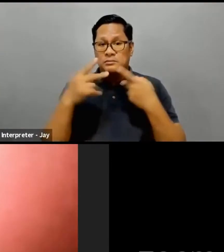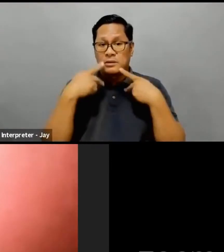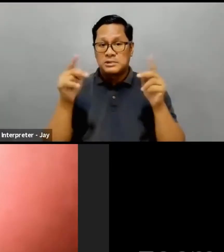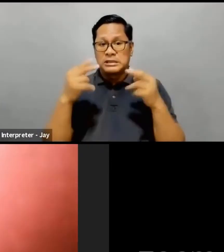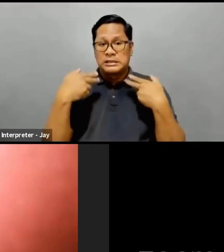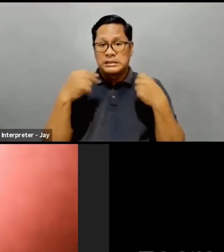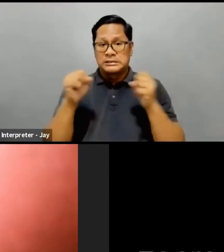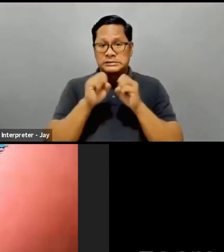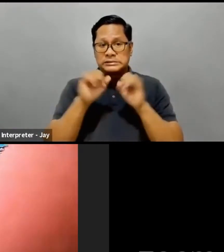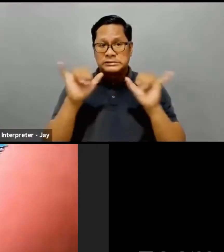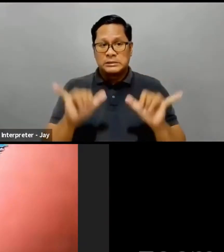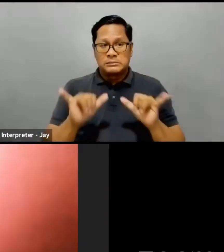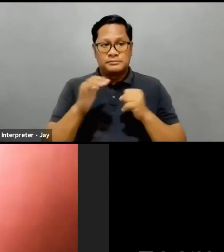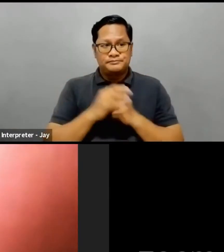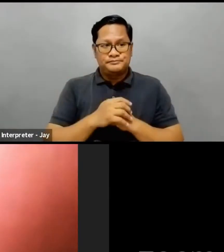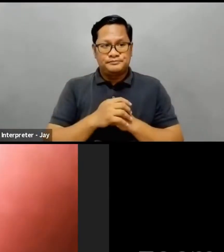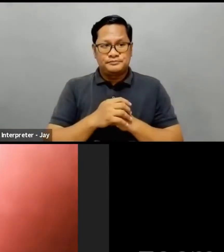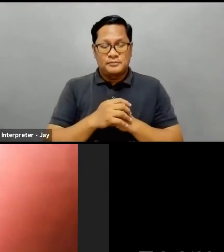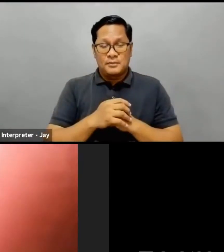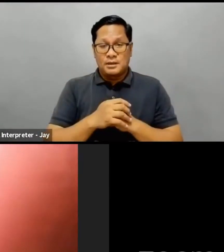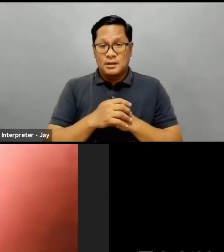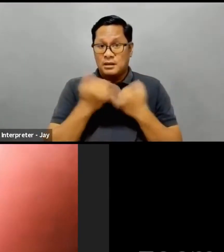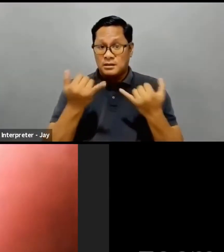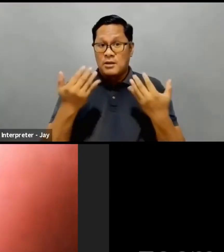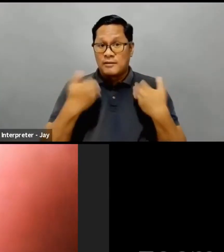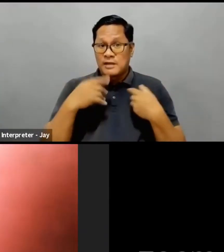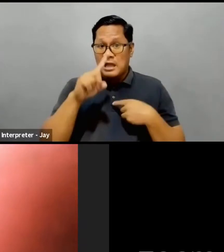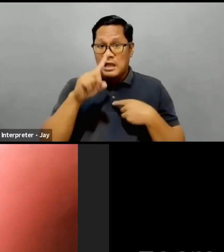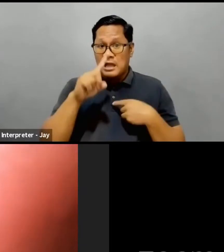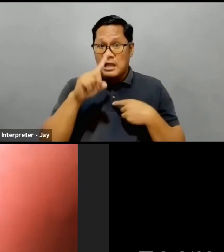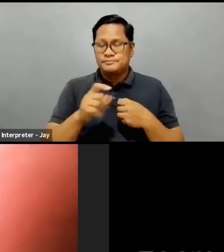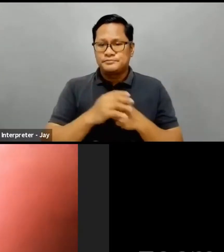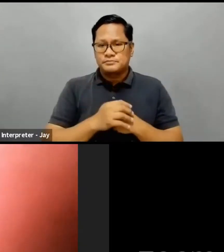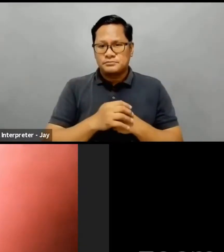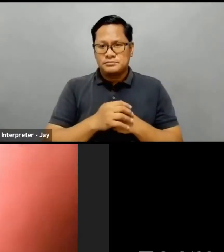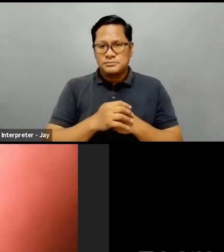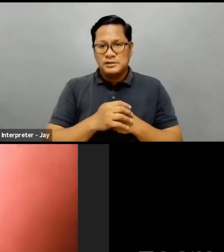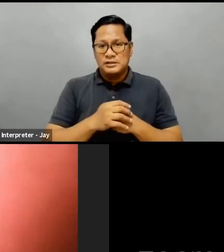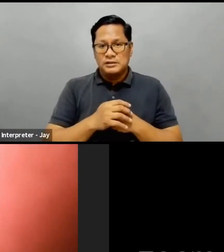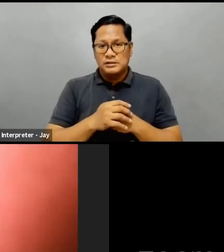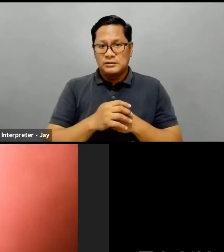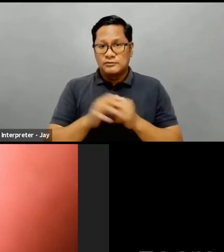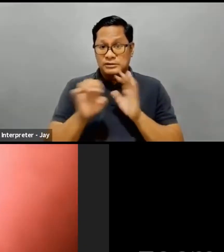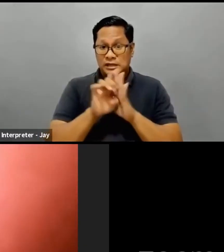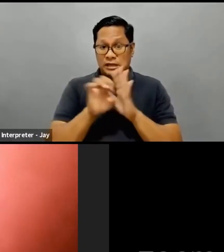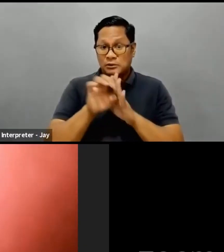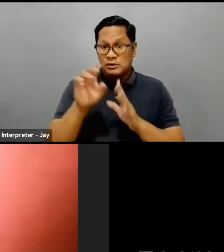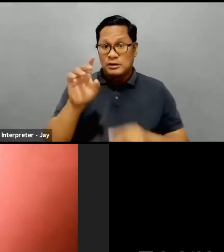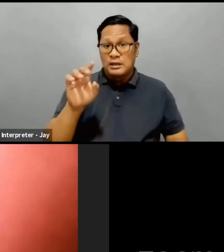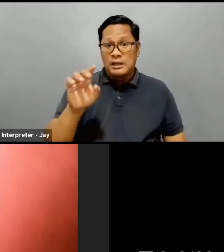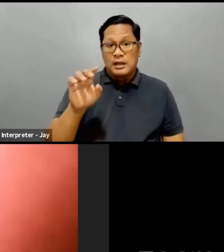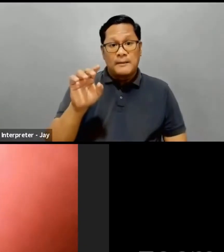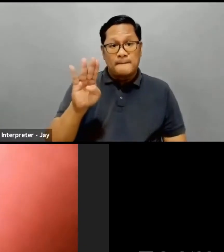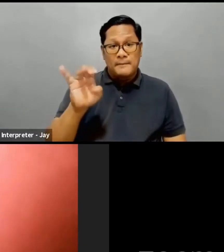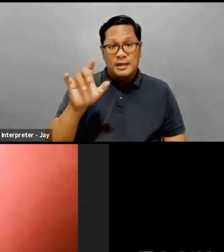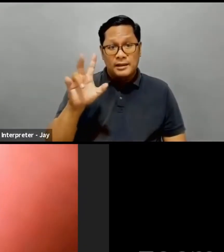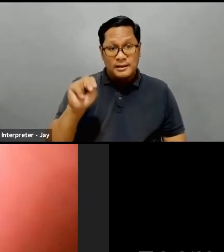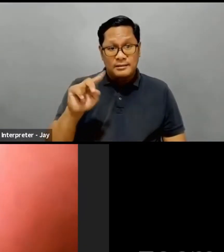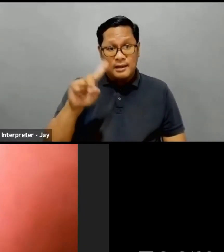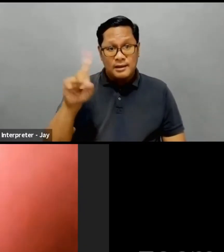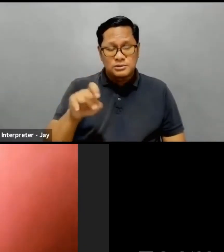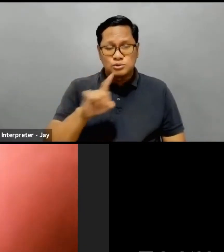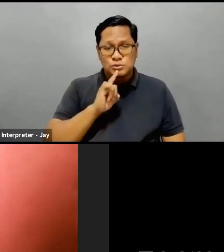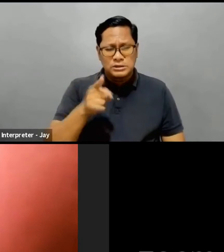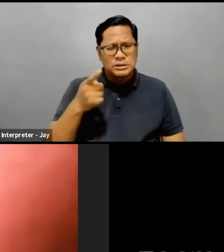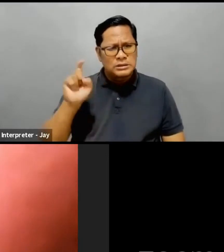system. Ngayon, may tanong nga dyan, like si Delen is asking, paano yan? Hindi ba dapat